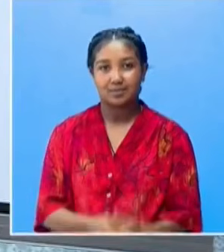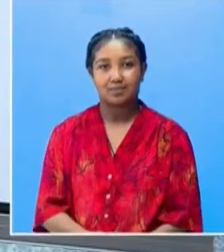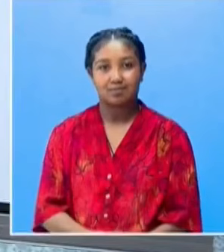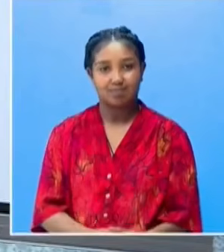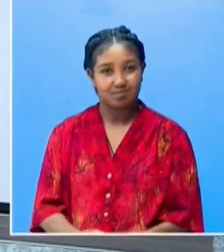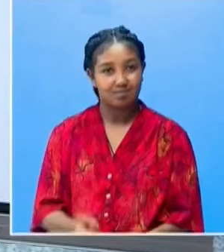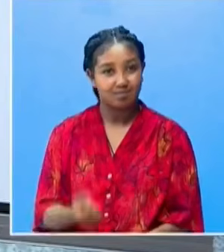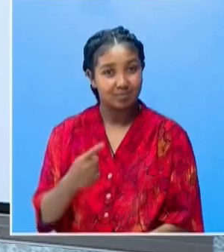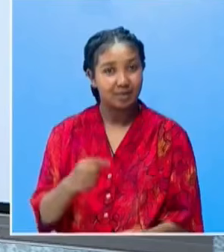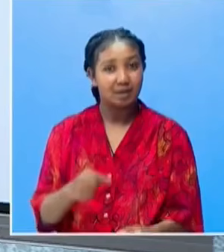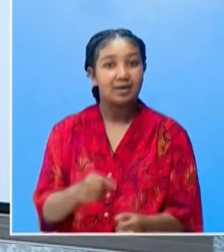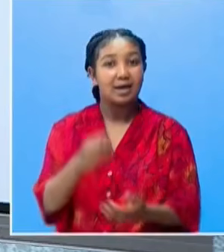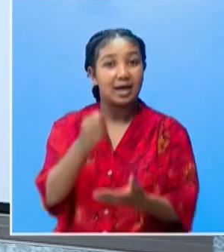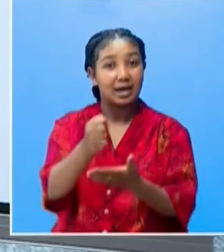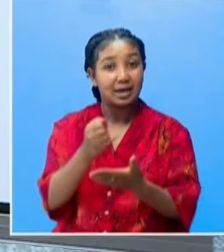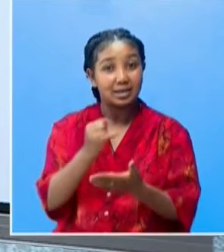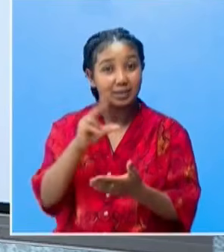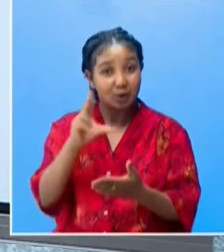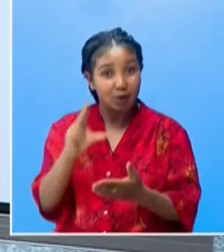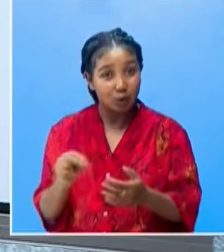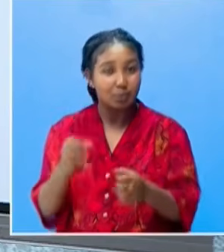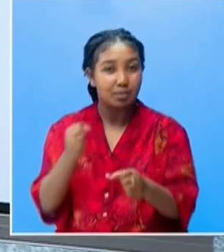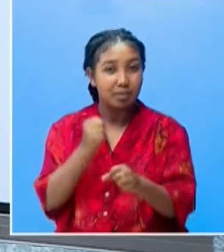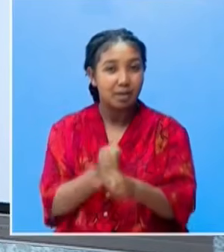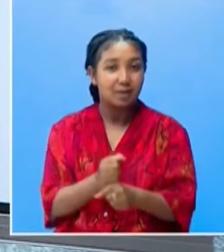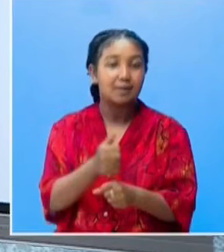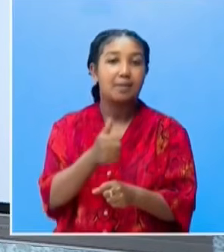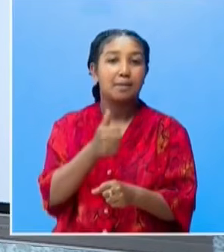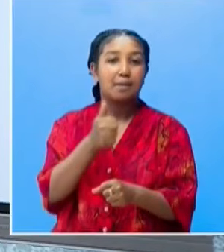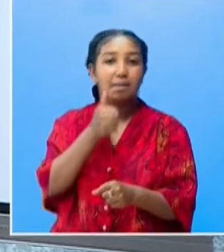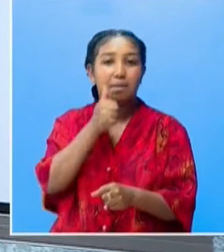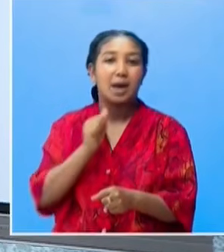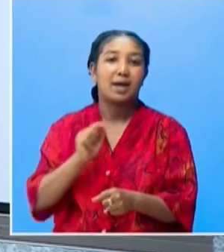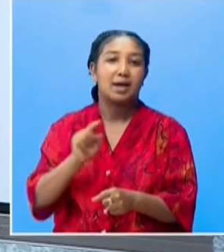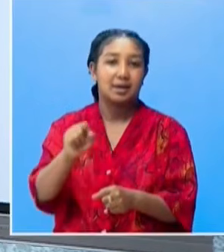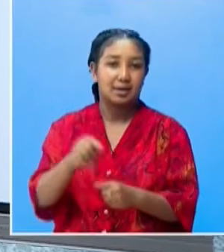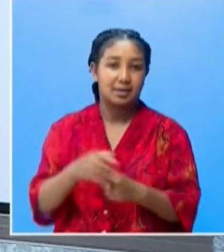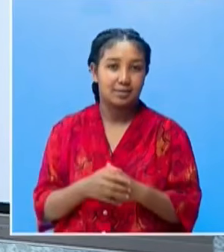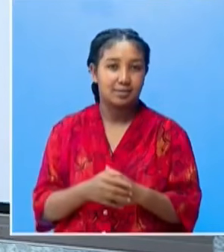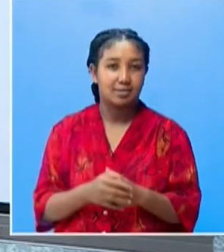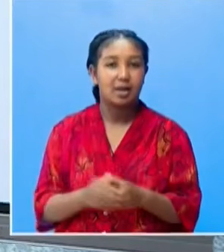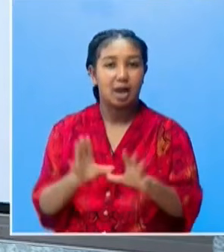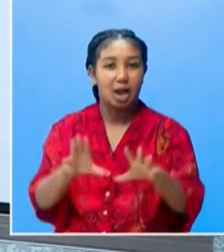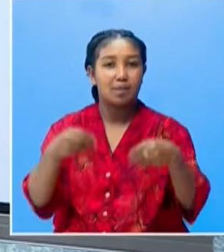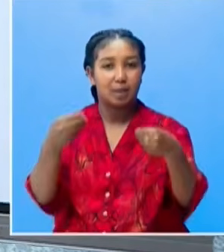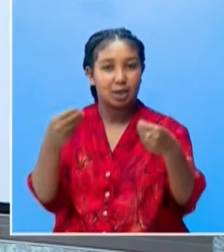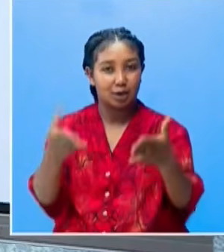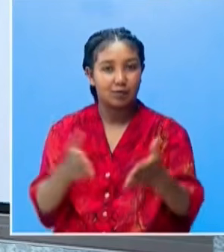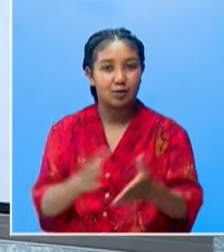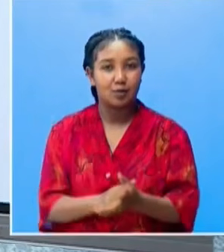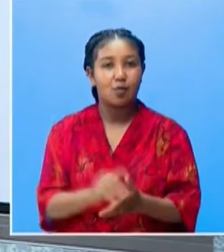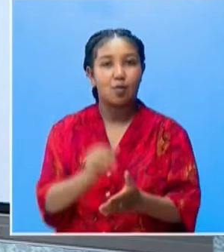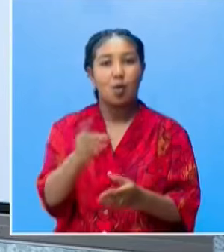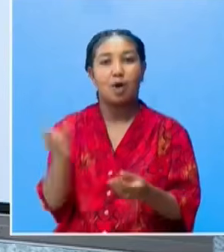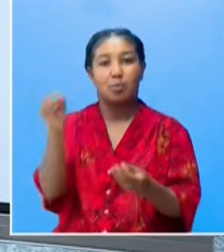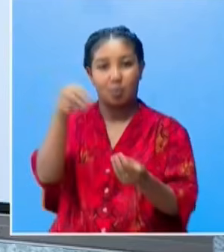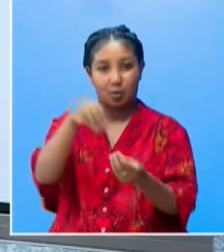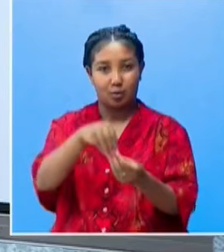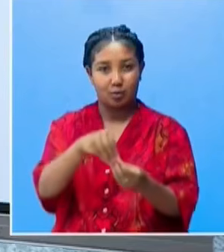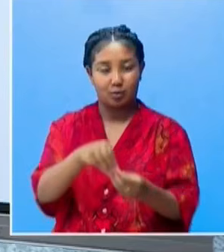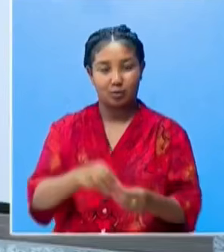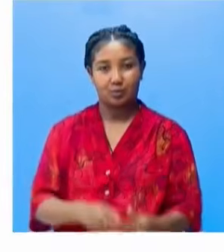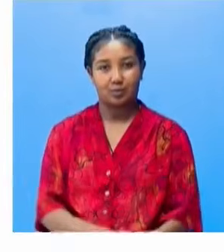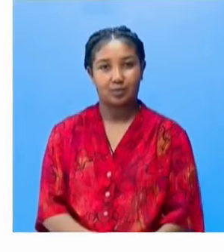Okay? A cake is not made by her. Let me give you one more. All